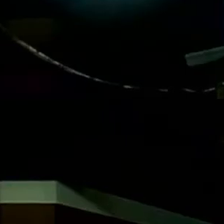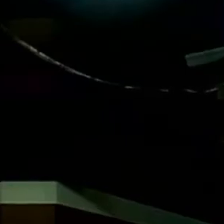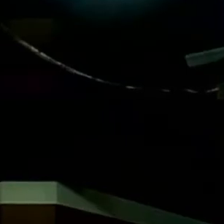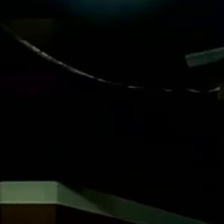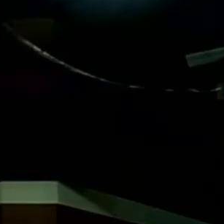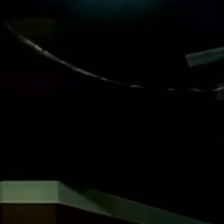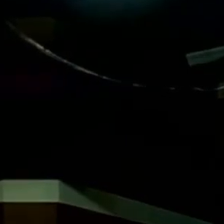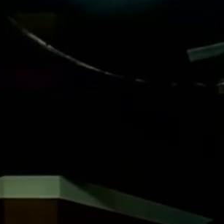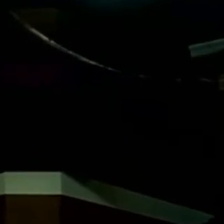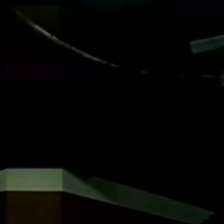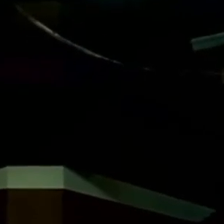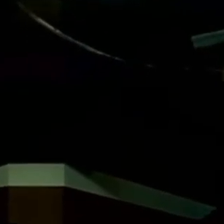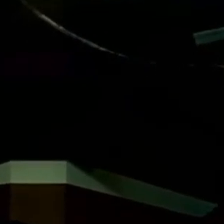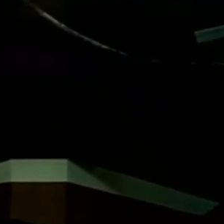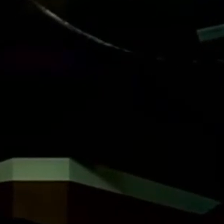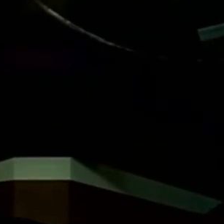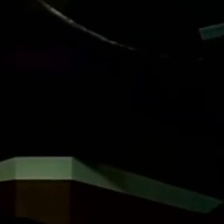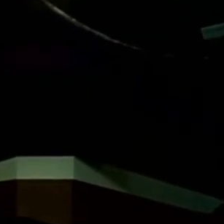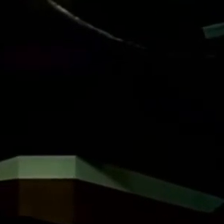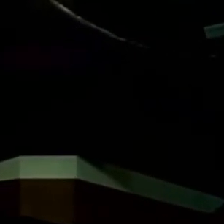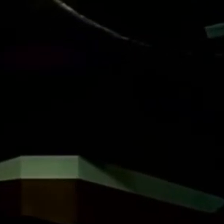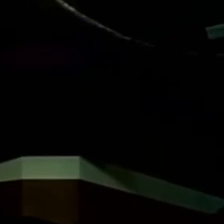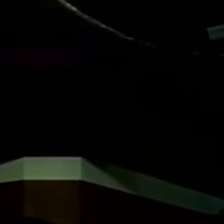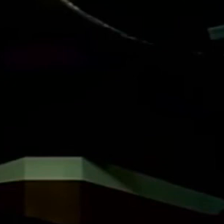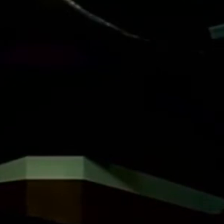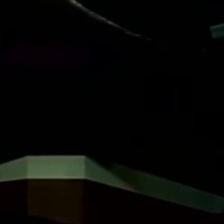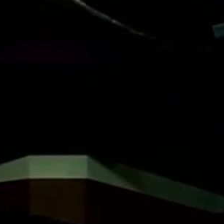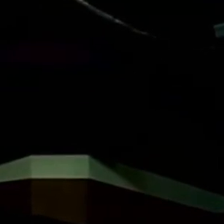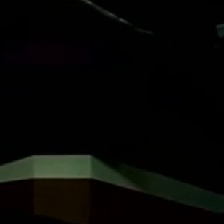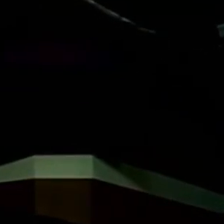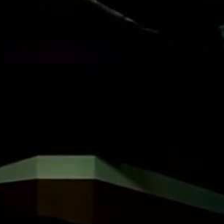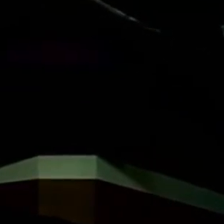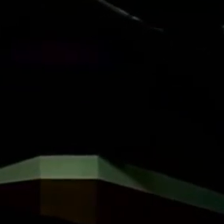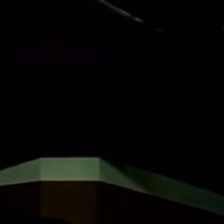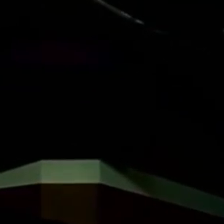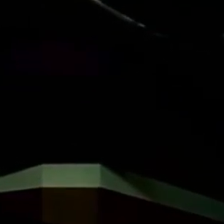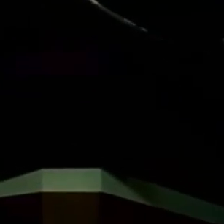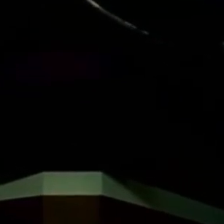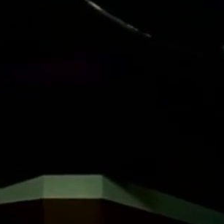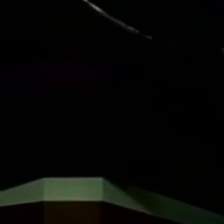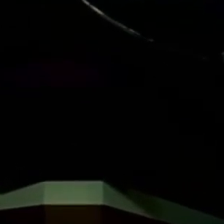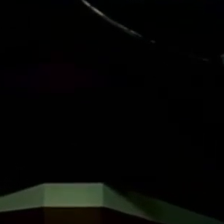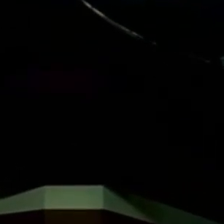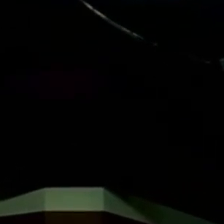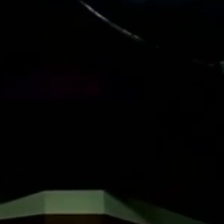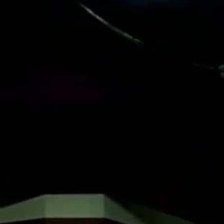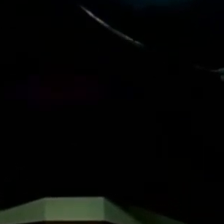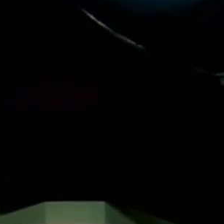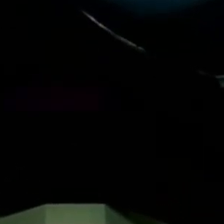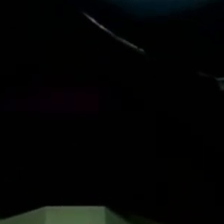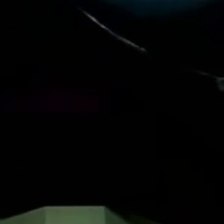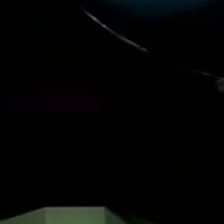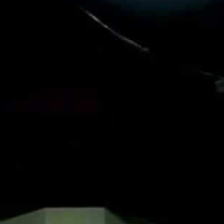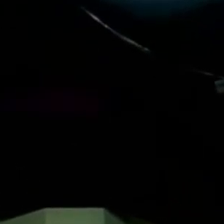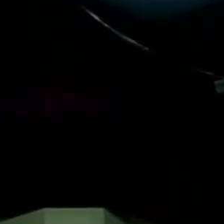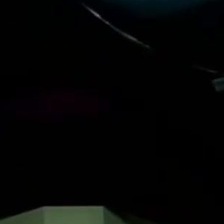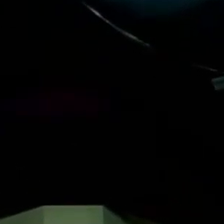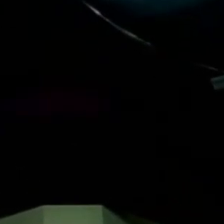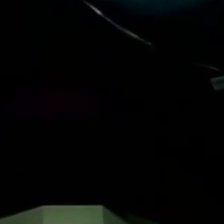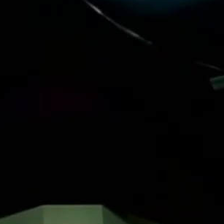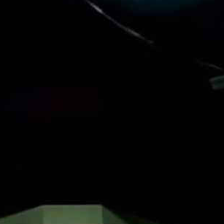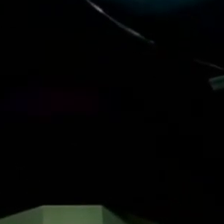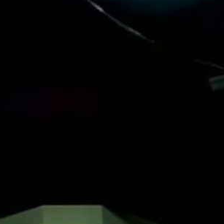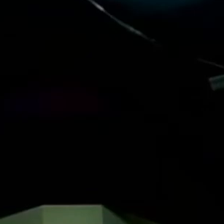Good evening, members of the Board of Regents, administrators, faculty, staff, and guests, and most